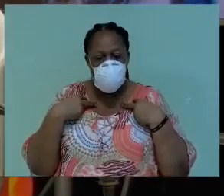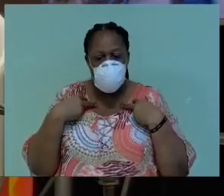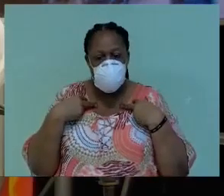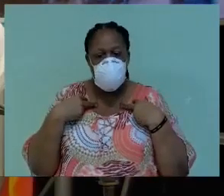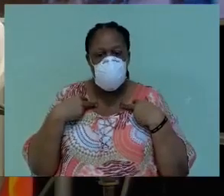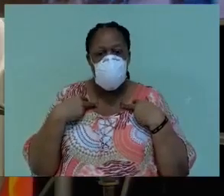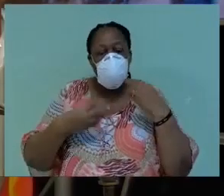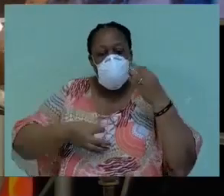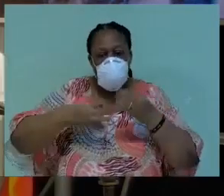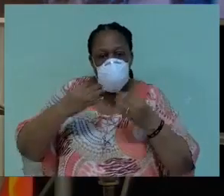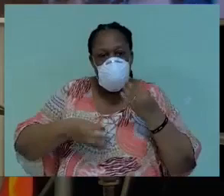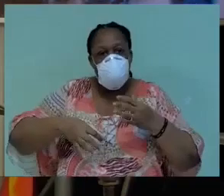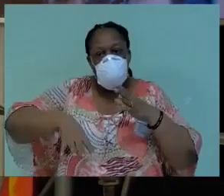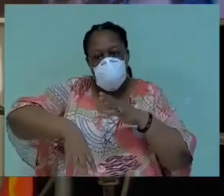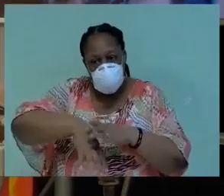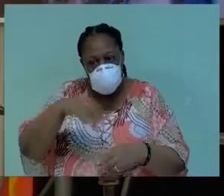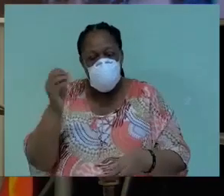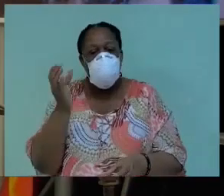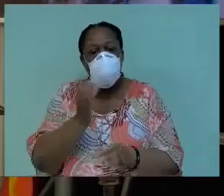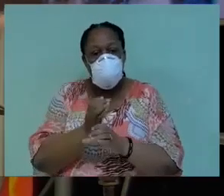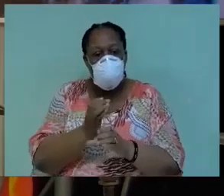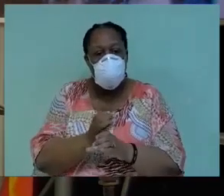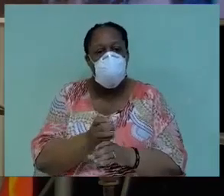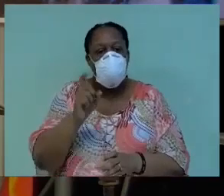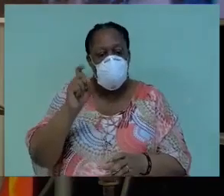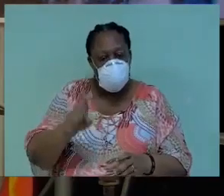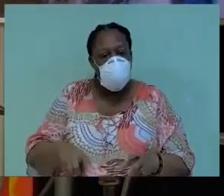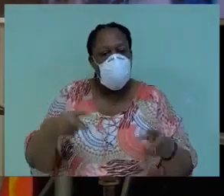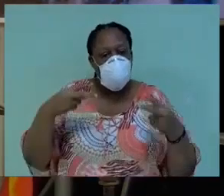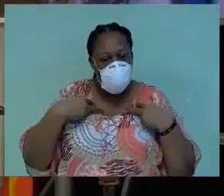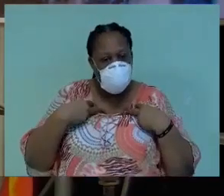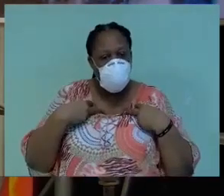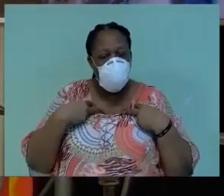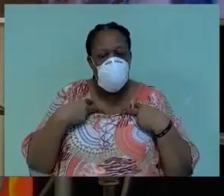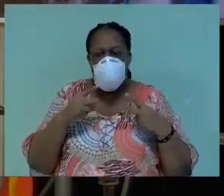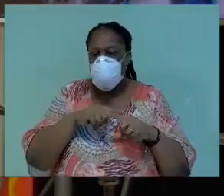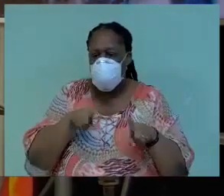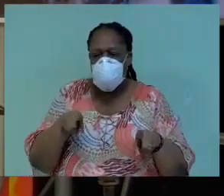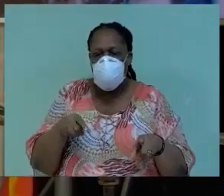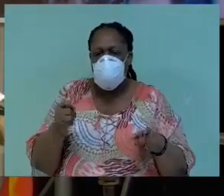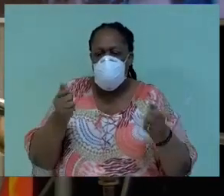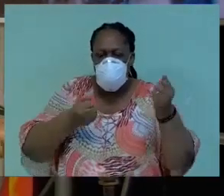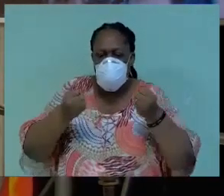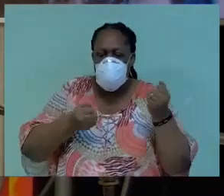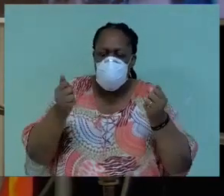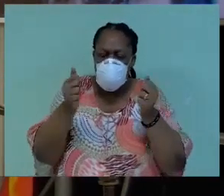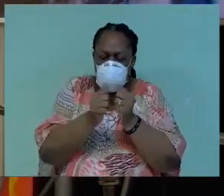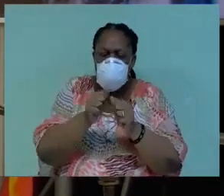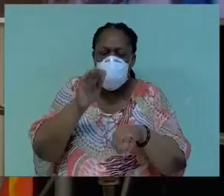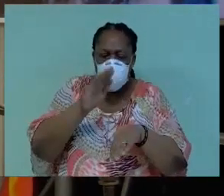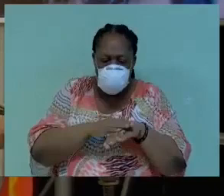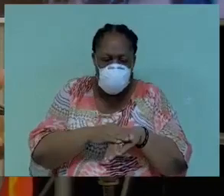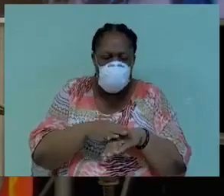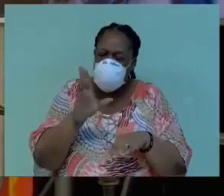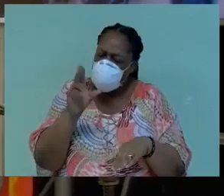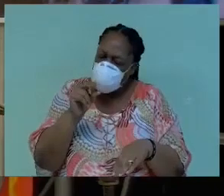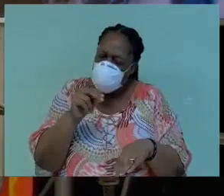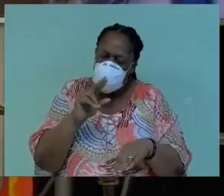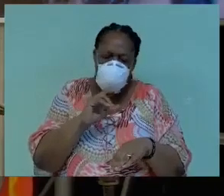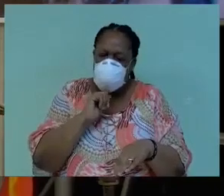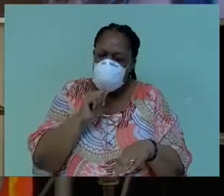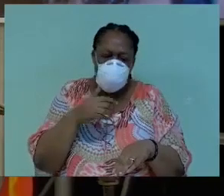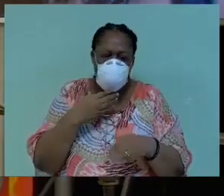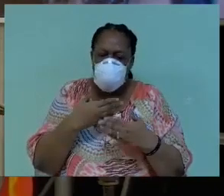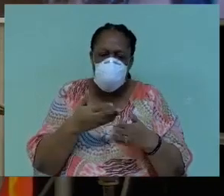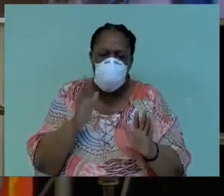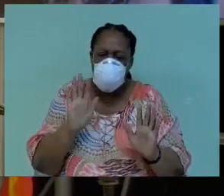any area where you have persons, you should be able to put the mask on. There have persons who've been asking me, well, what happens when the